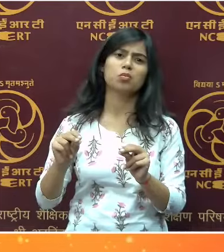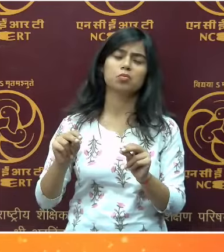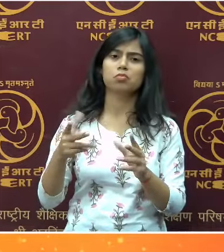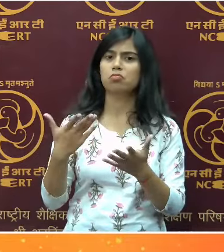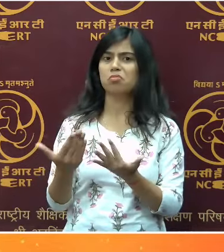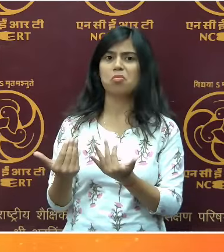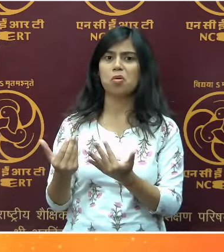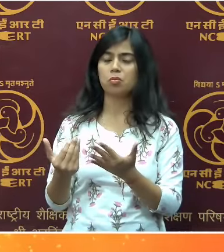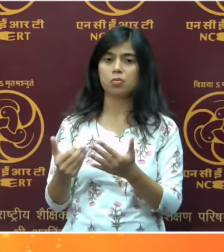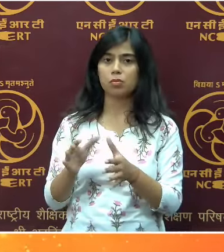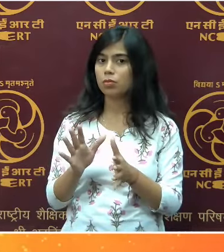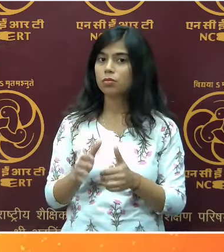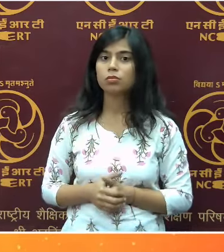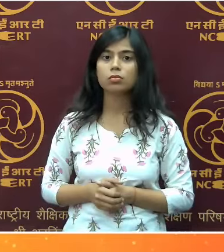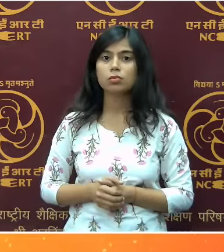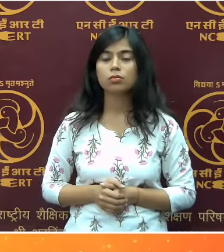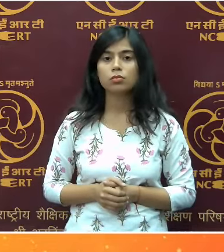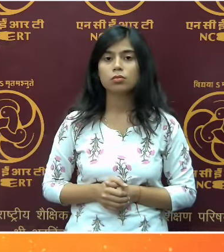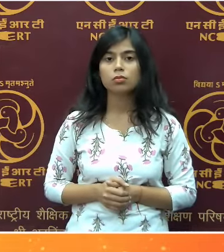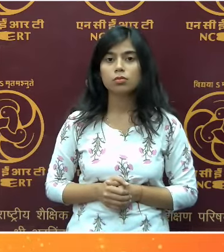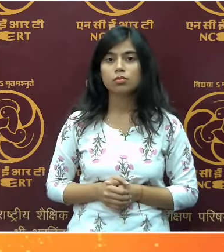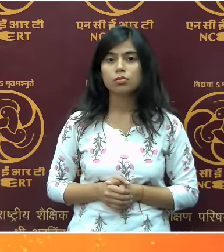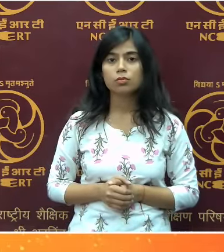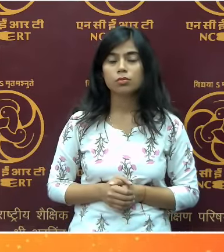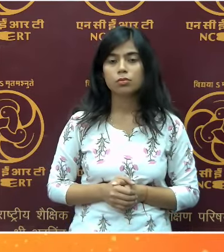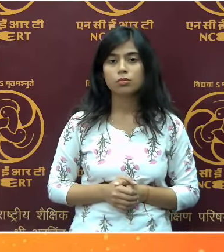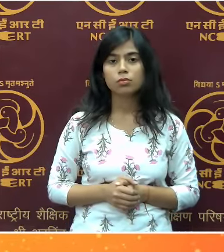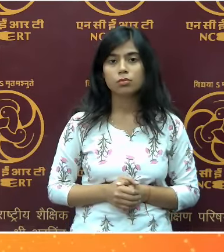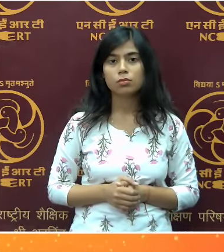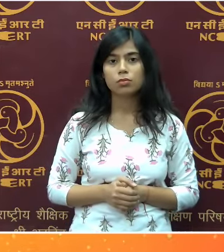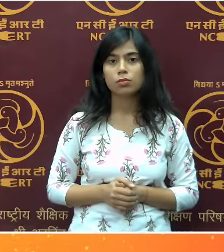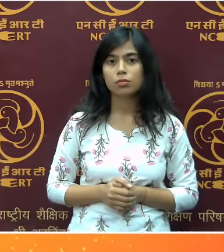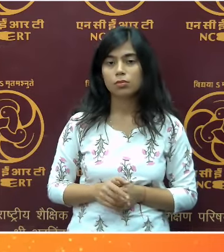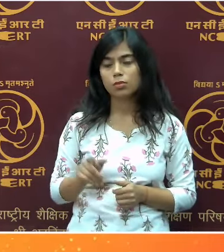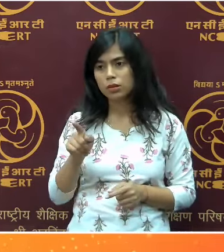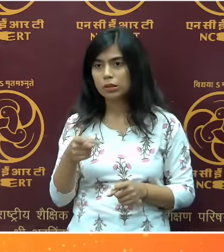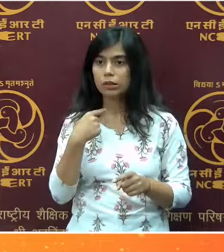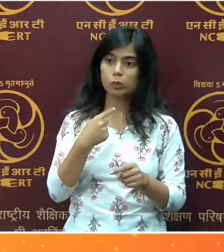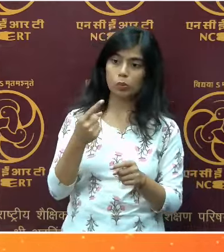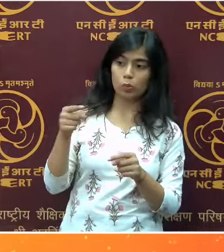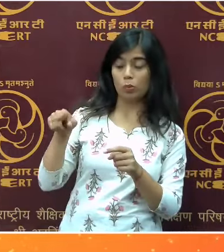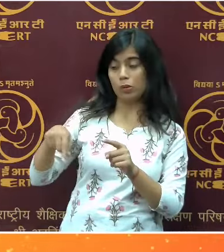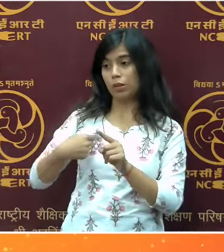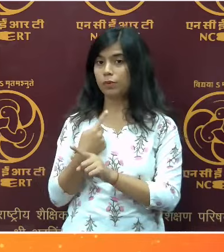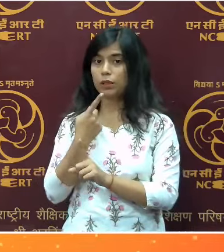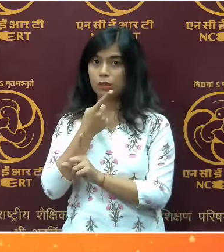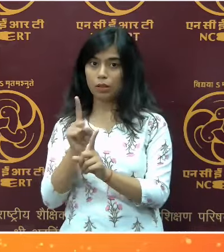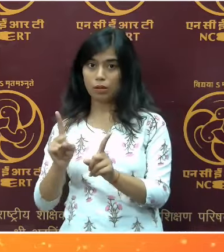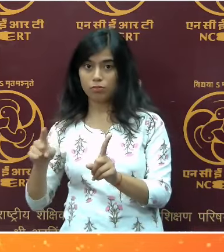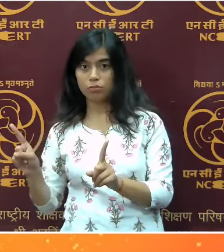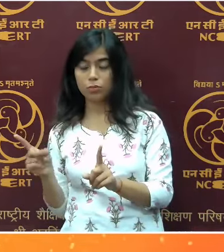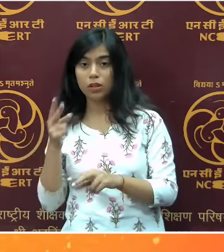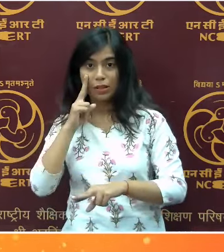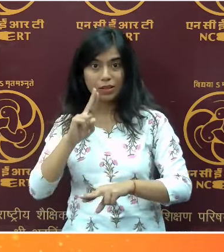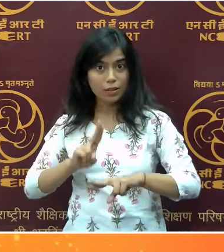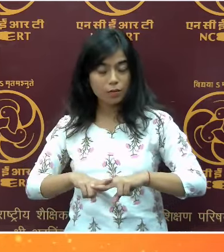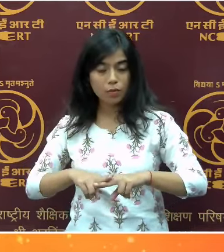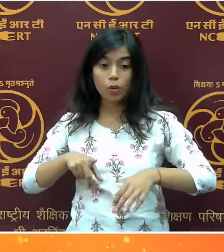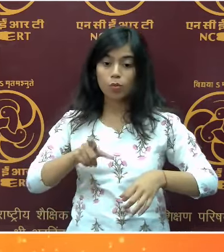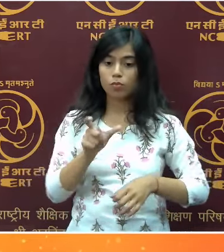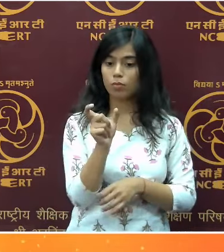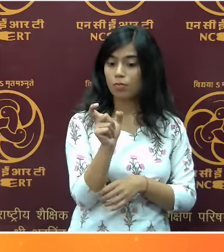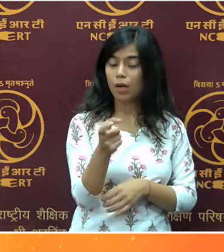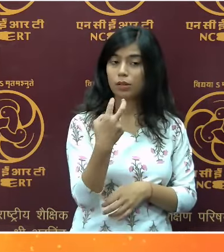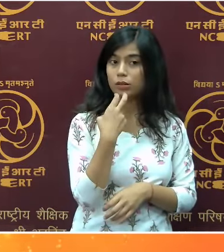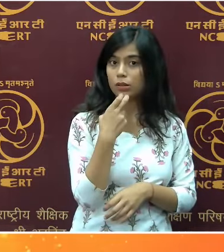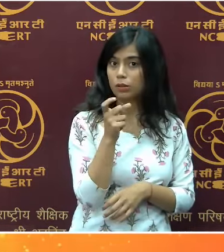potential difference on the battery. So in this way he can correct it. Or if battery is good, then only